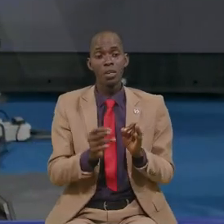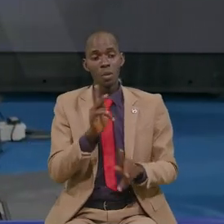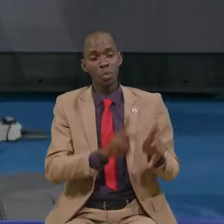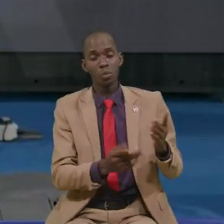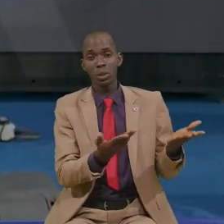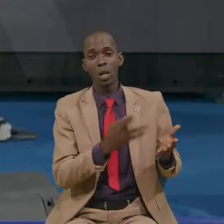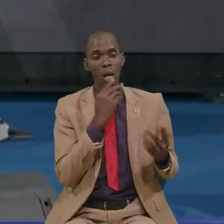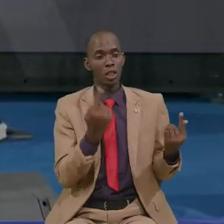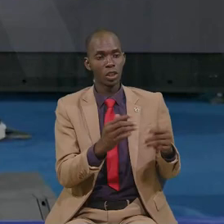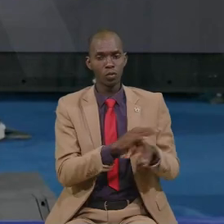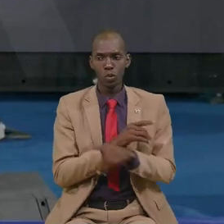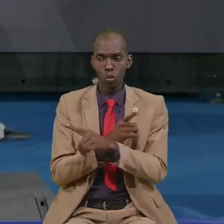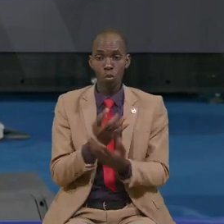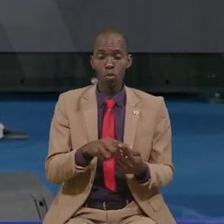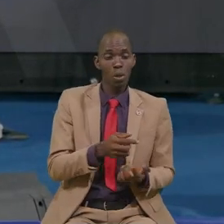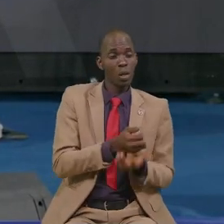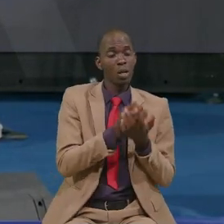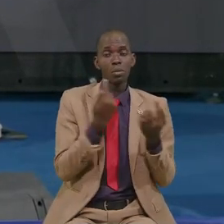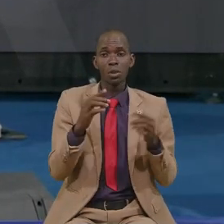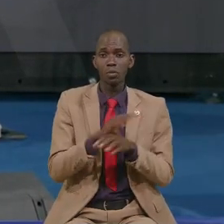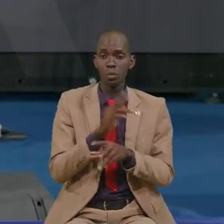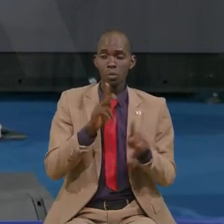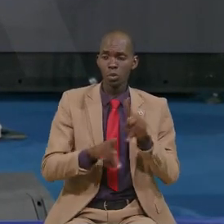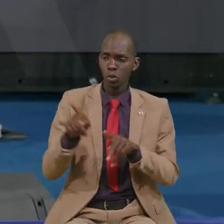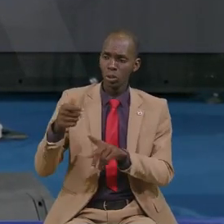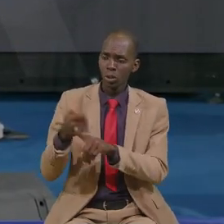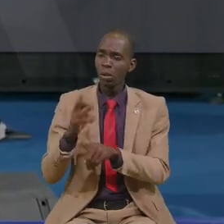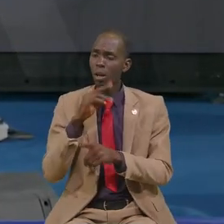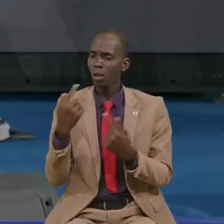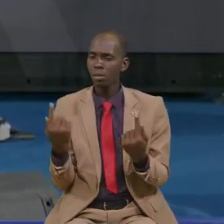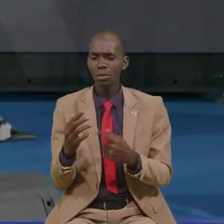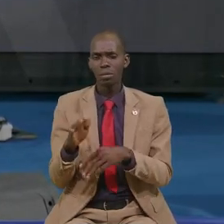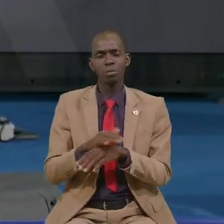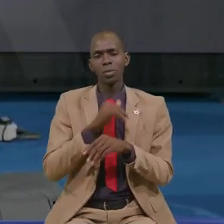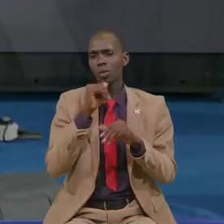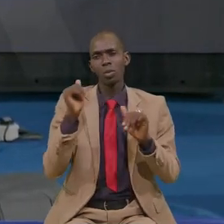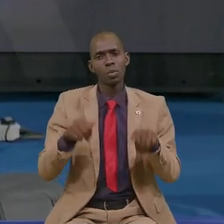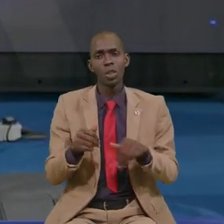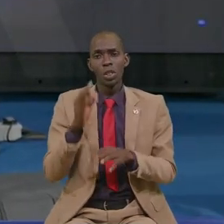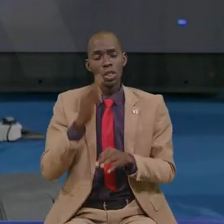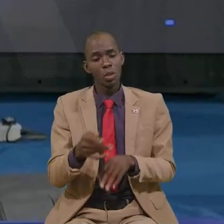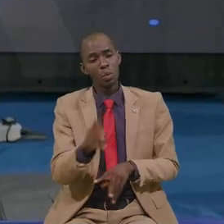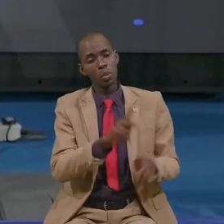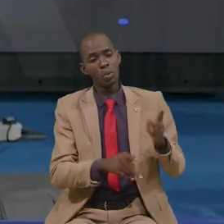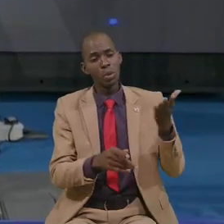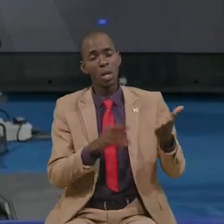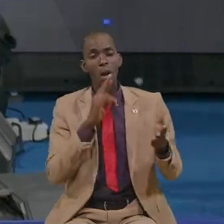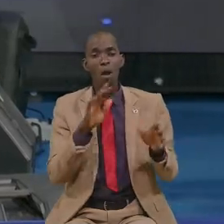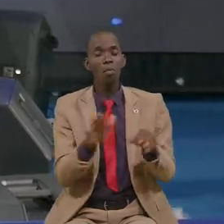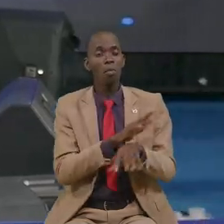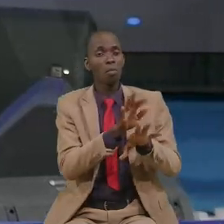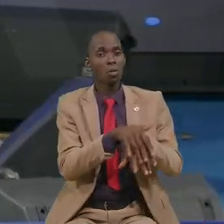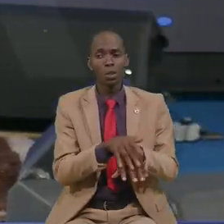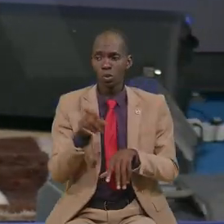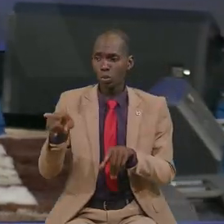help them? If they are hypocritical and you are hypocritical, how do you help them?